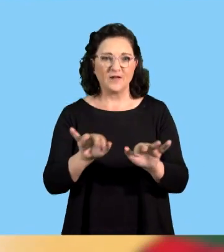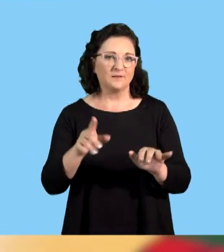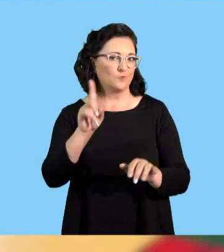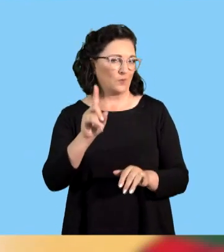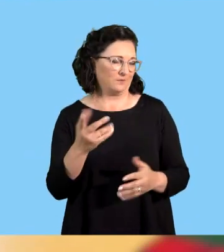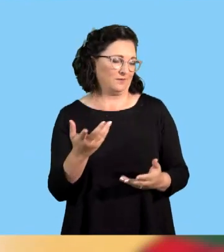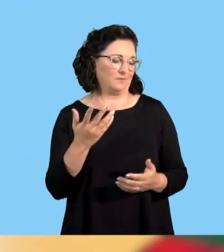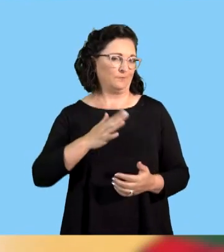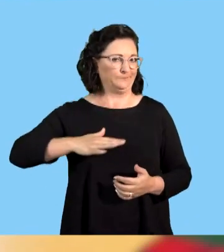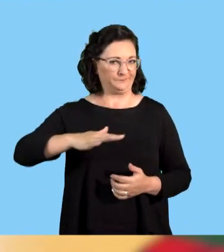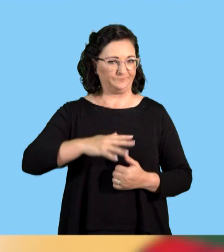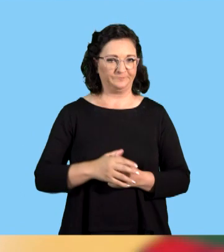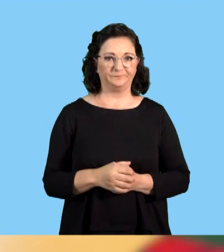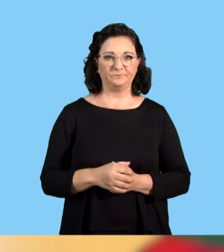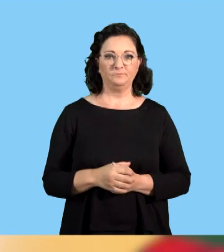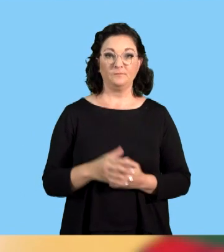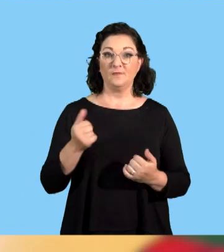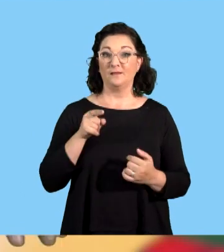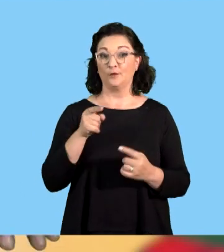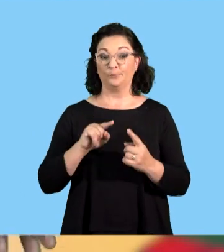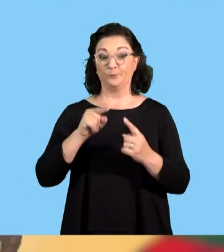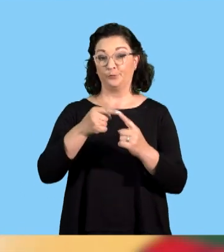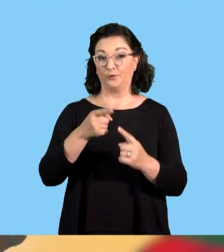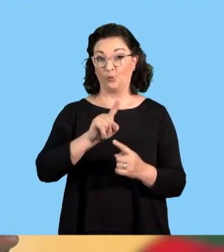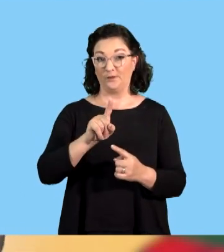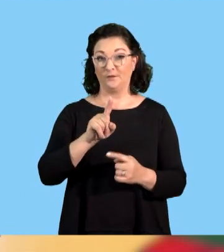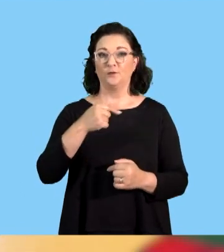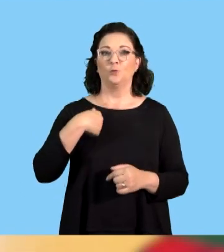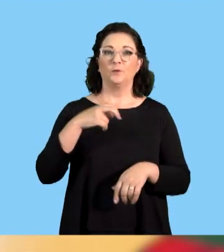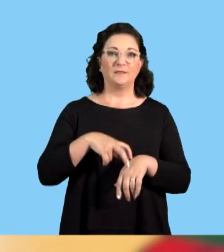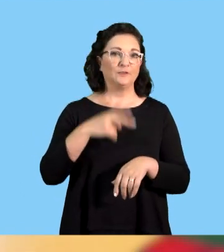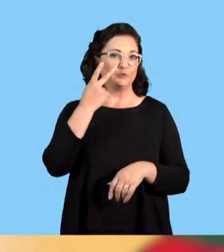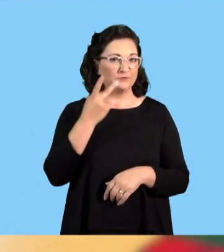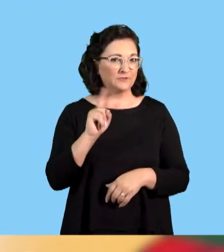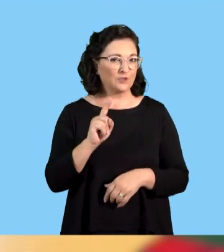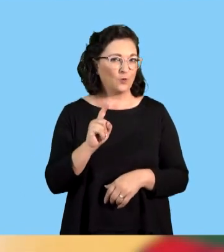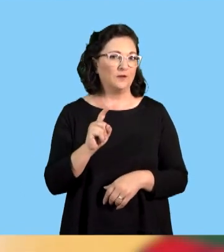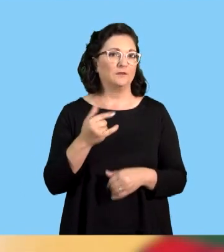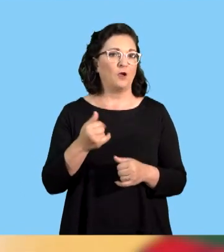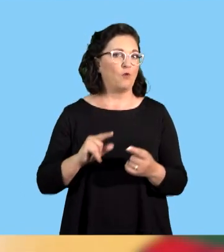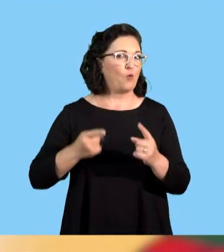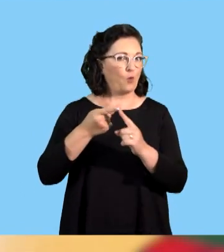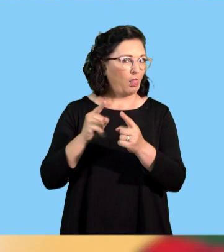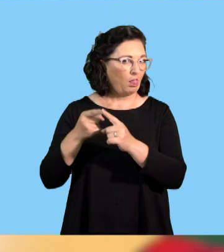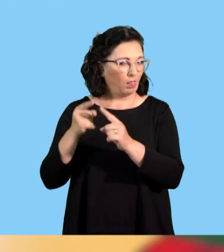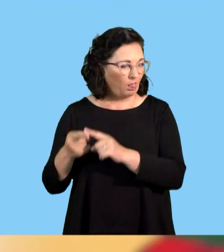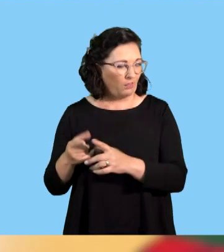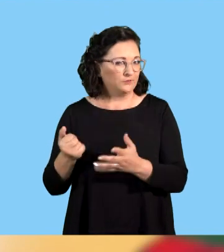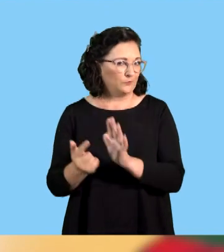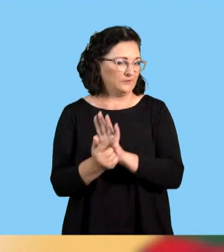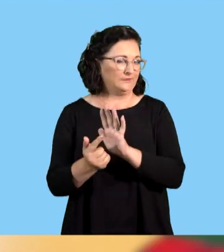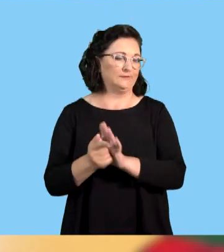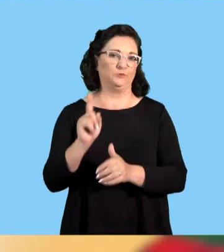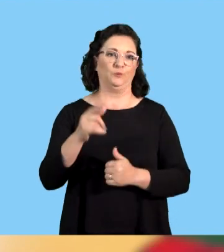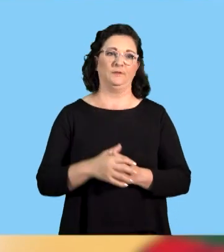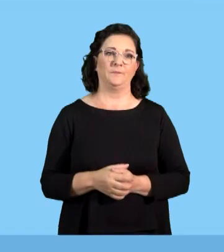surroundings. But then, for us to be able to get to that point, we need to set goals that you're going to be achieving or going through when we are going through